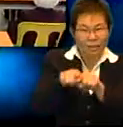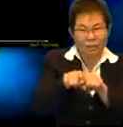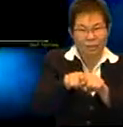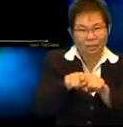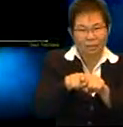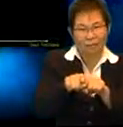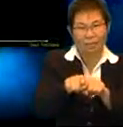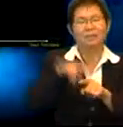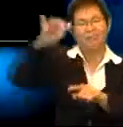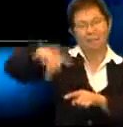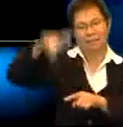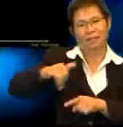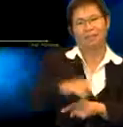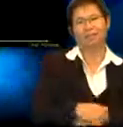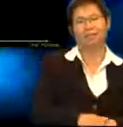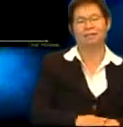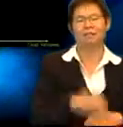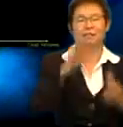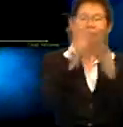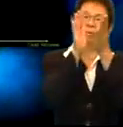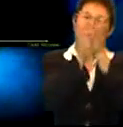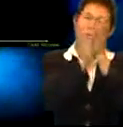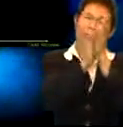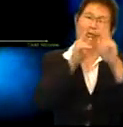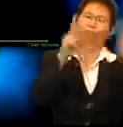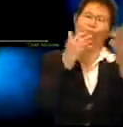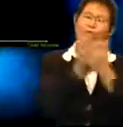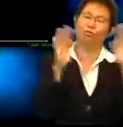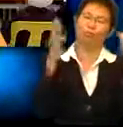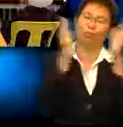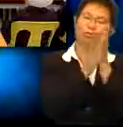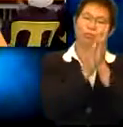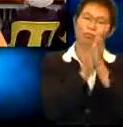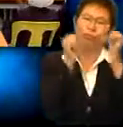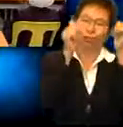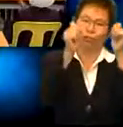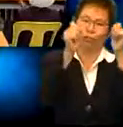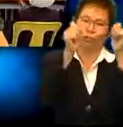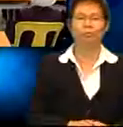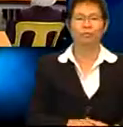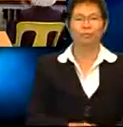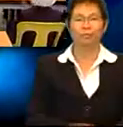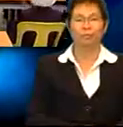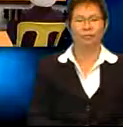you all agree, 80 to 89? Yes. Very good. Give you a big clap.